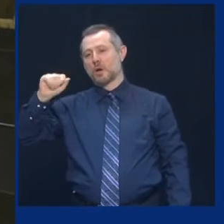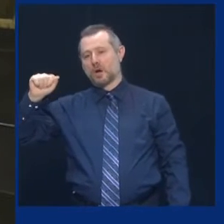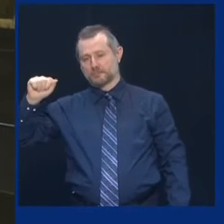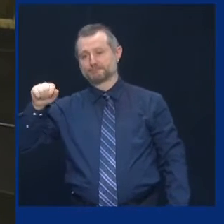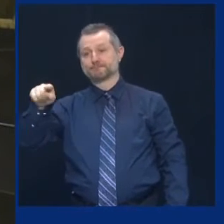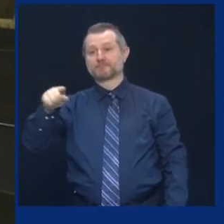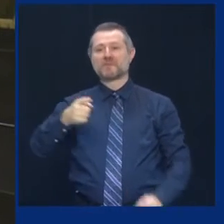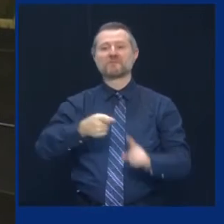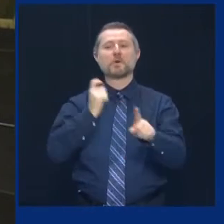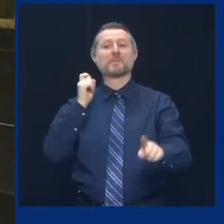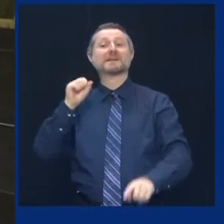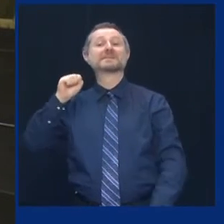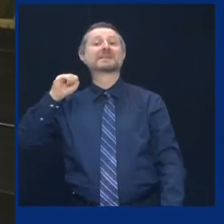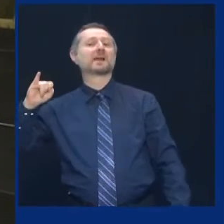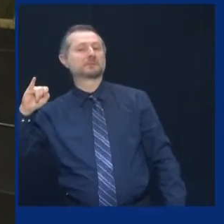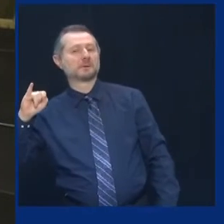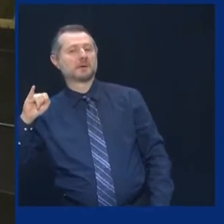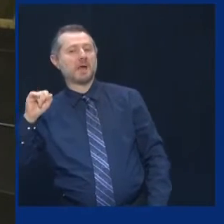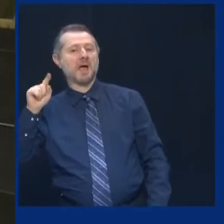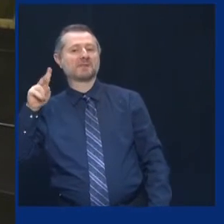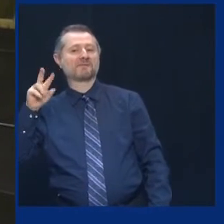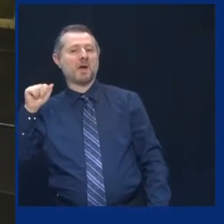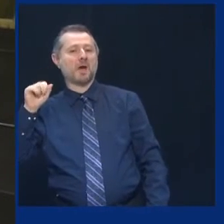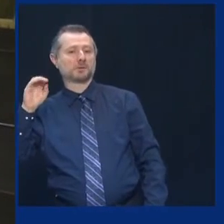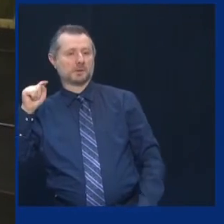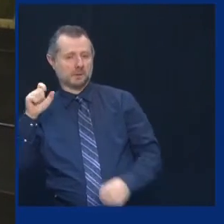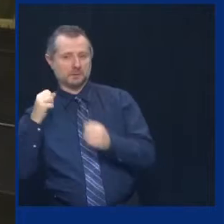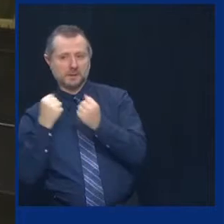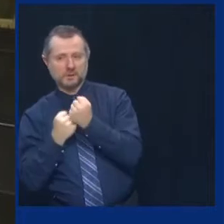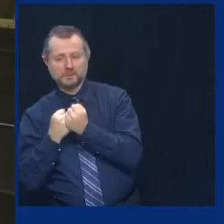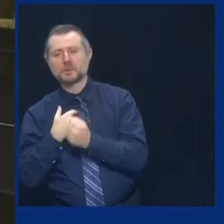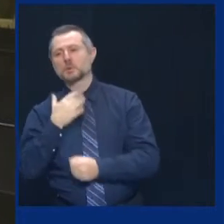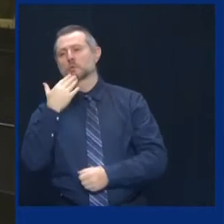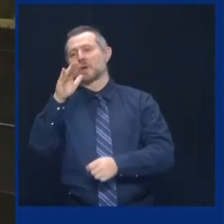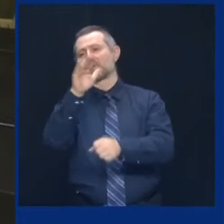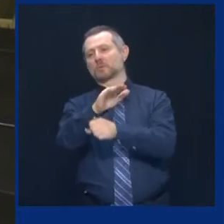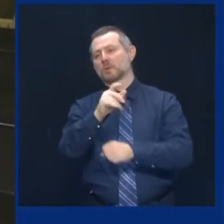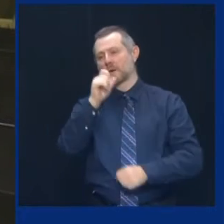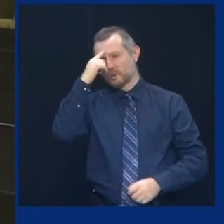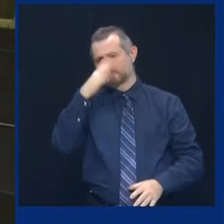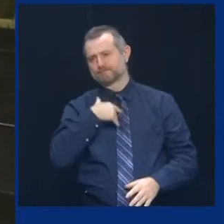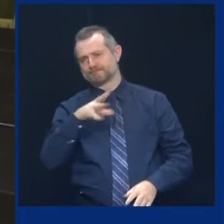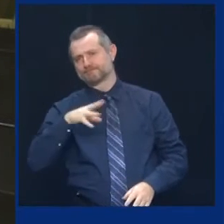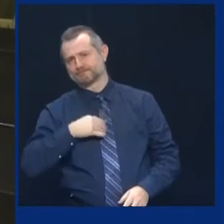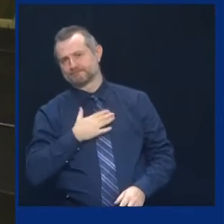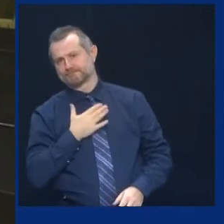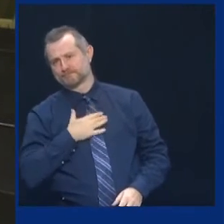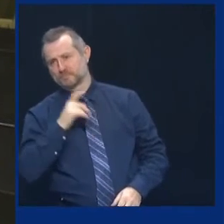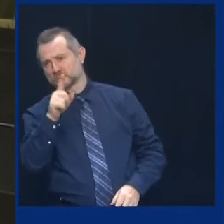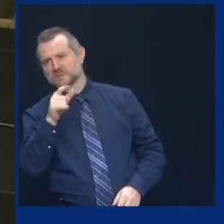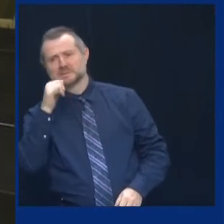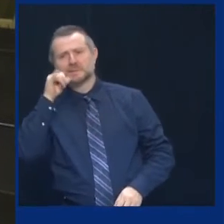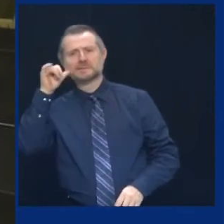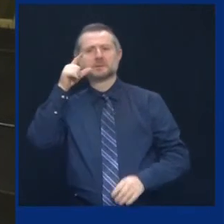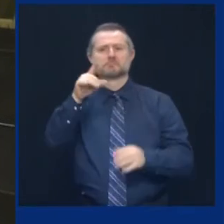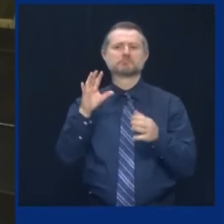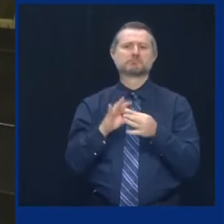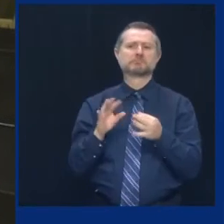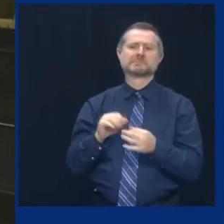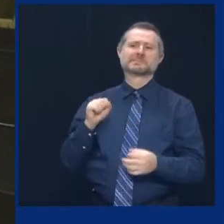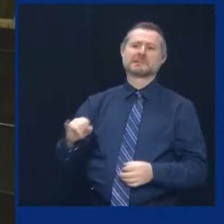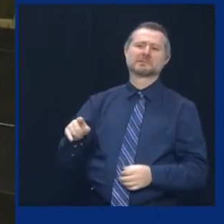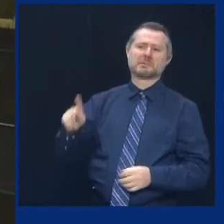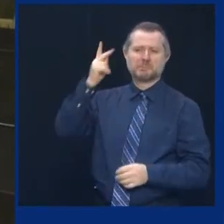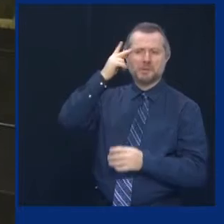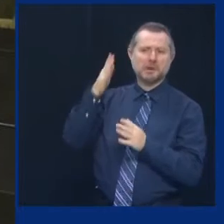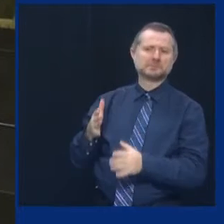microphone. Good afternoon, Mr. Governor. Thank you for taking my question. Yesterday, you mentioned a Staten Island politician last